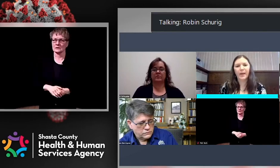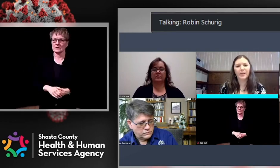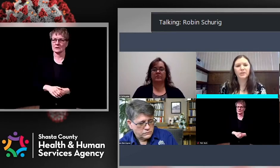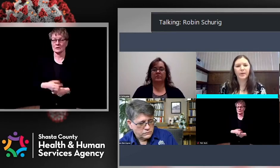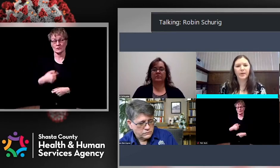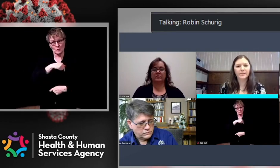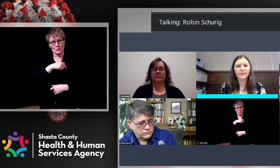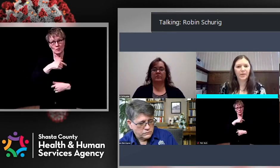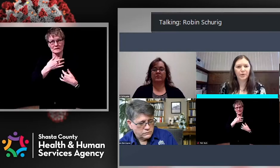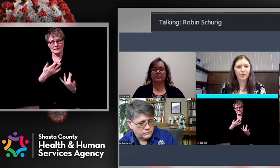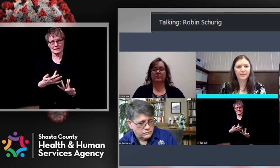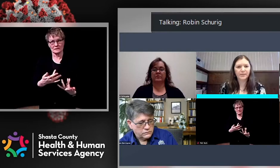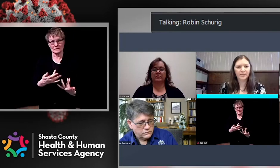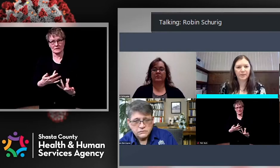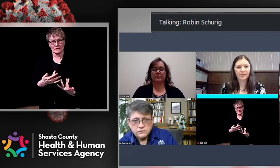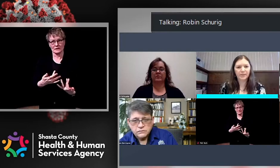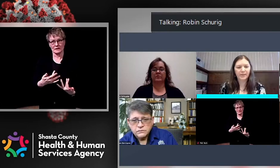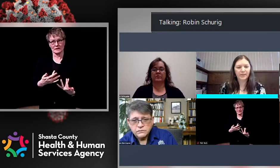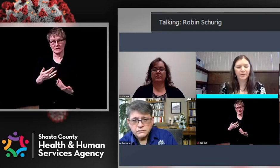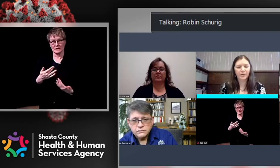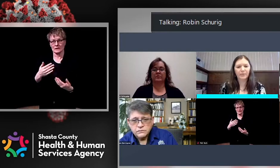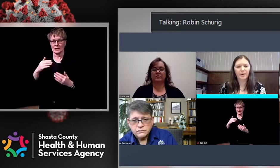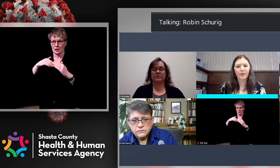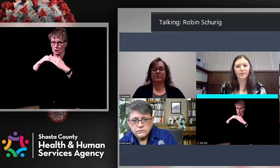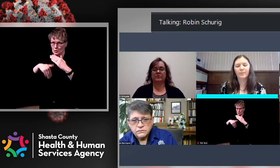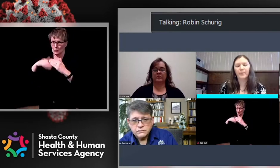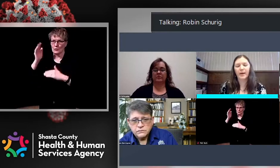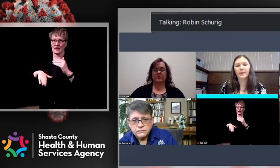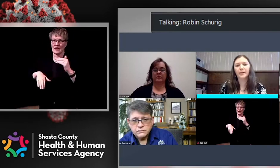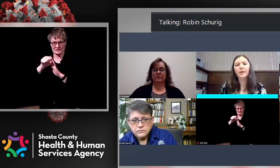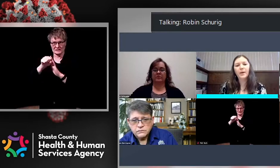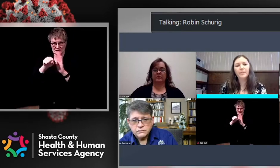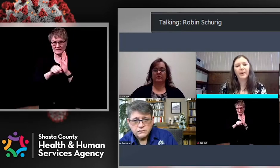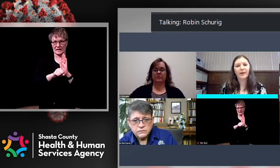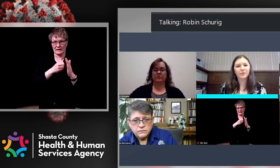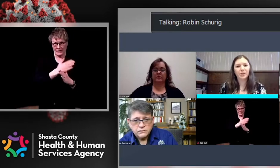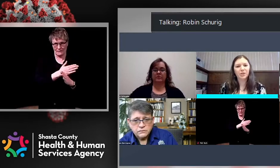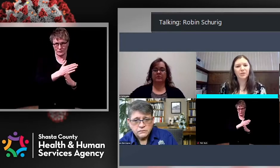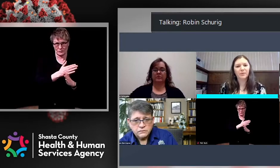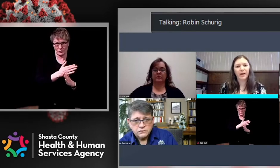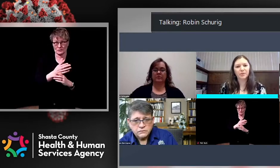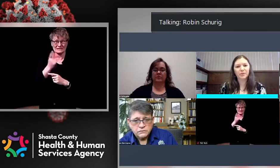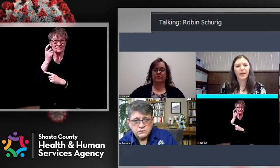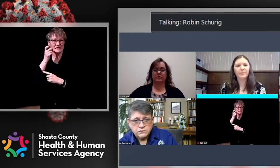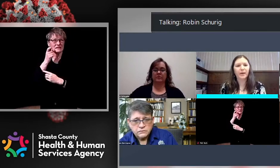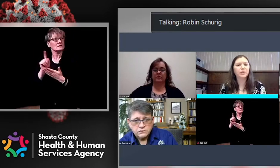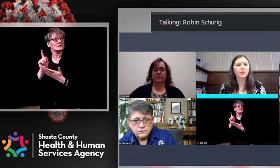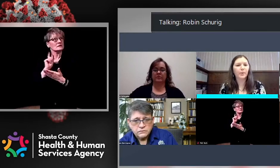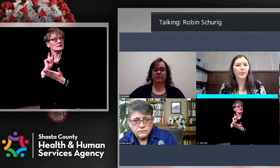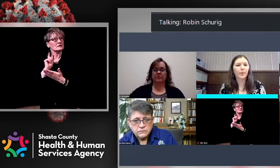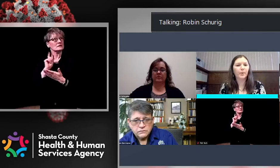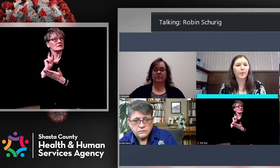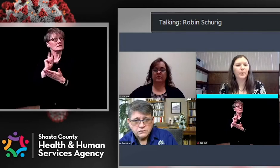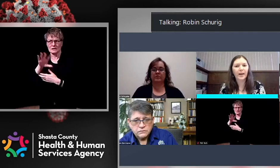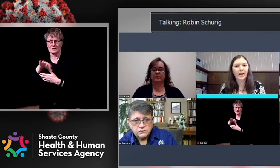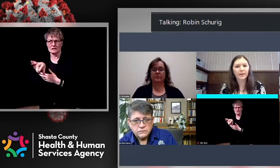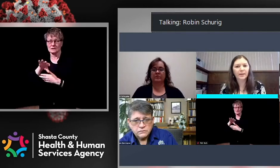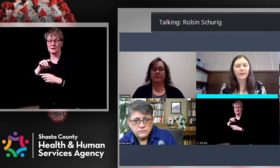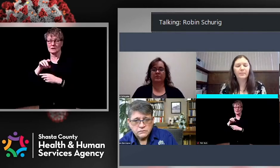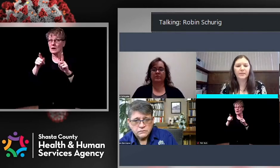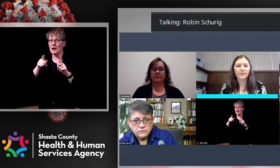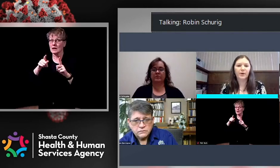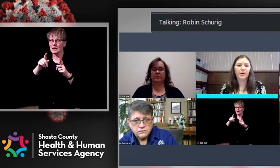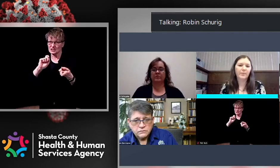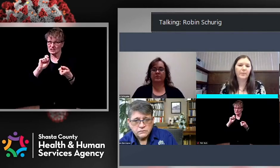our true case rate was in the 30s, 30-something. I don't have the number off the top of my head. But after the adjustment factor, it came down to